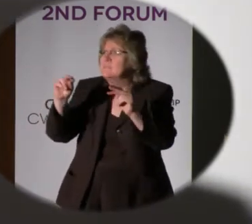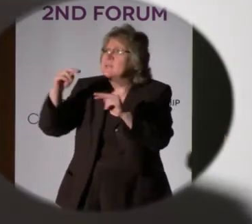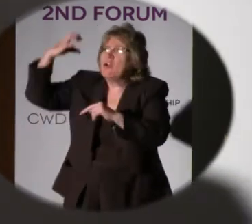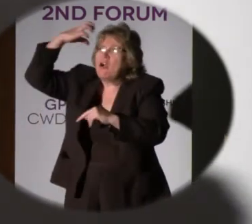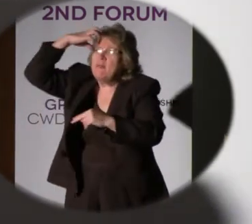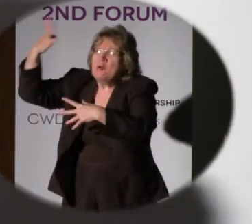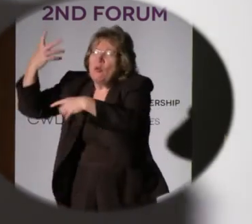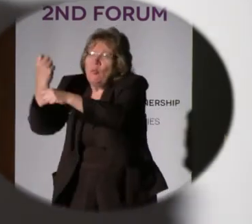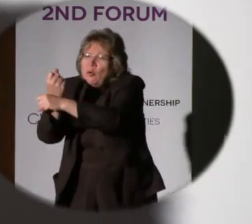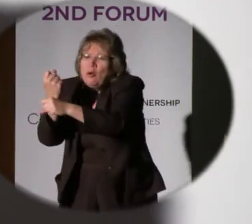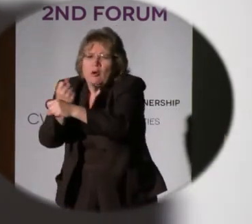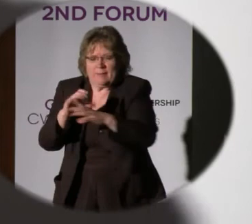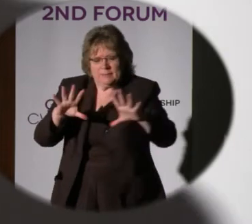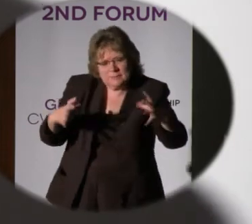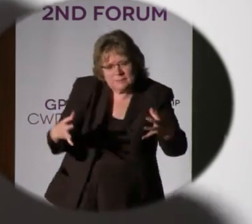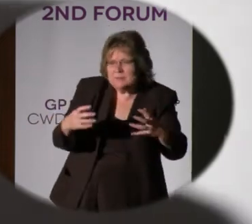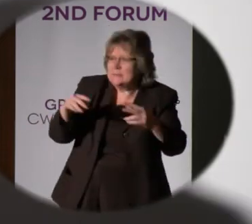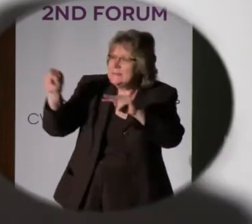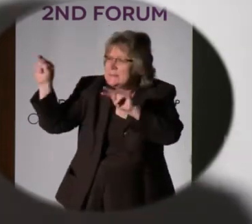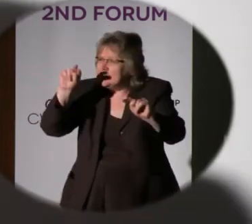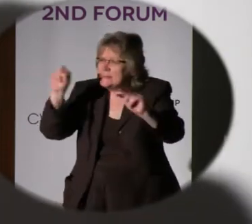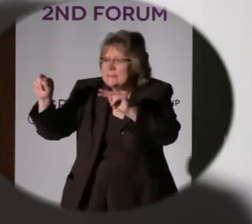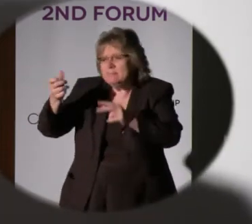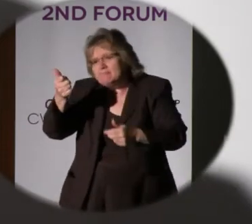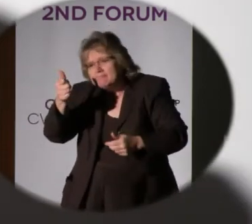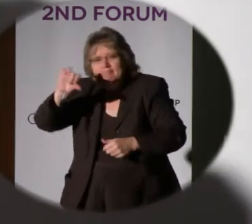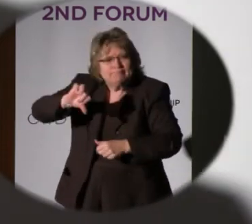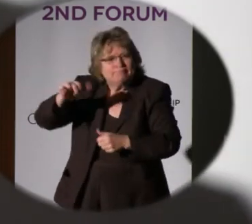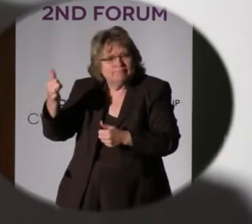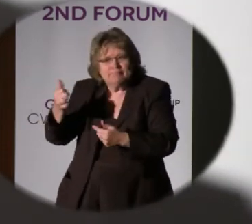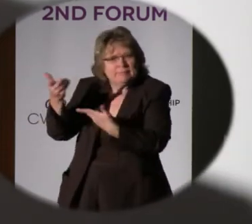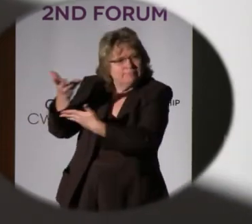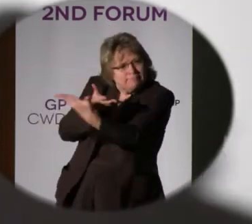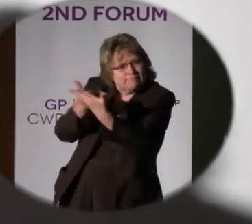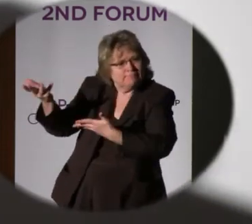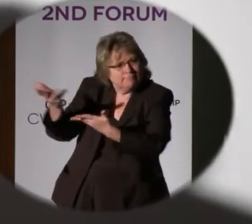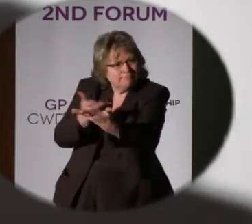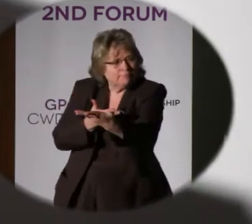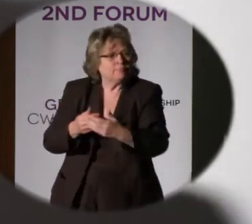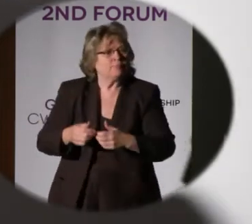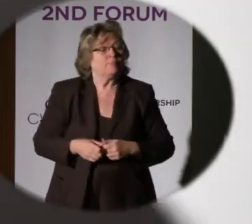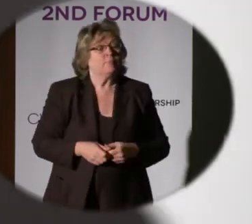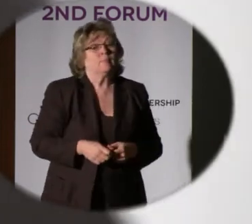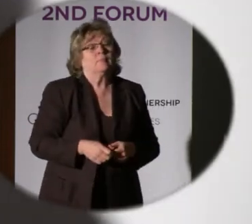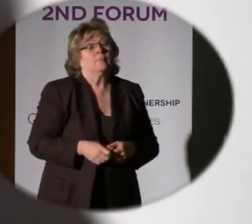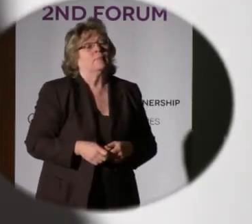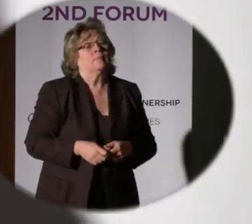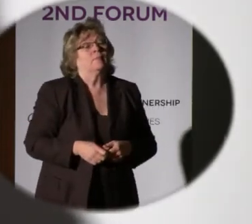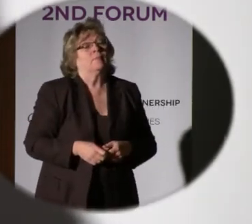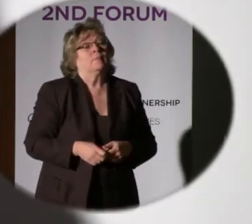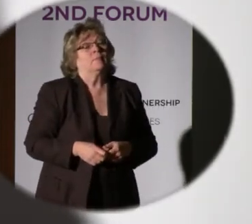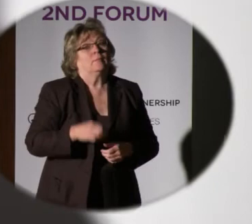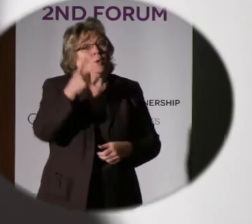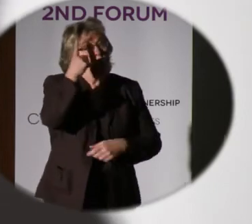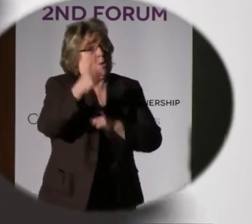So in 2012, actually, UNICEF and its partners decided